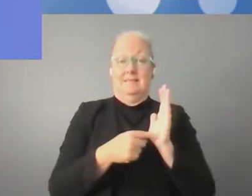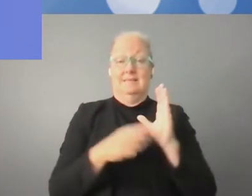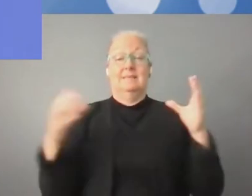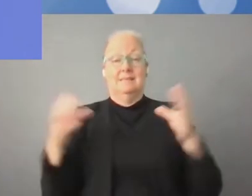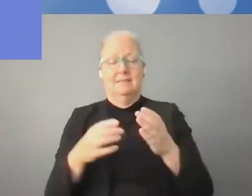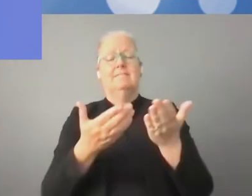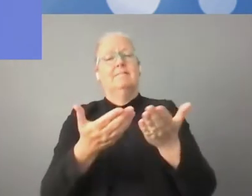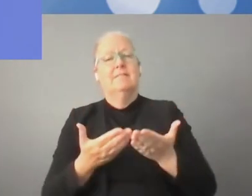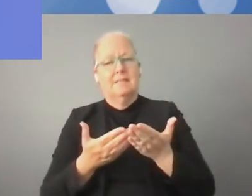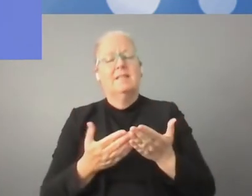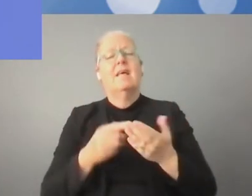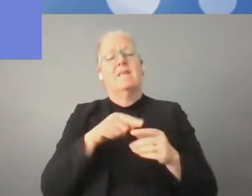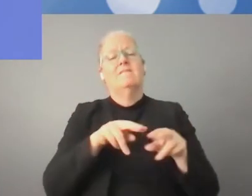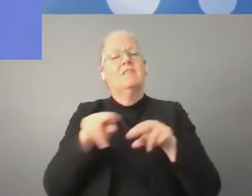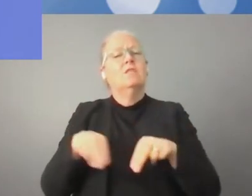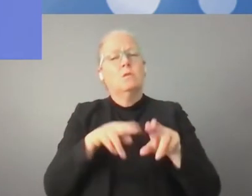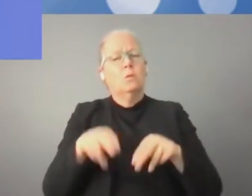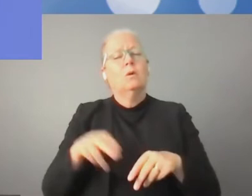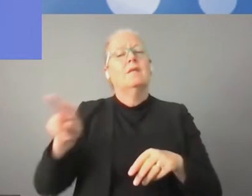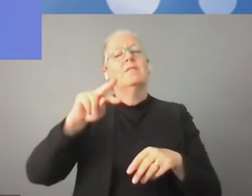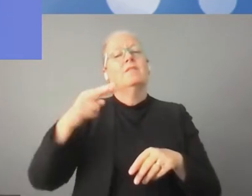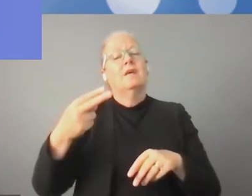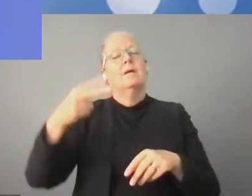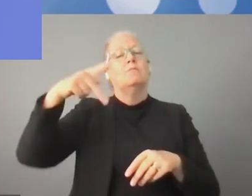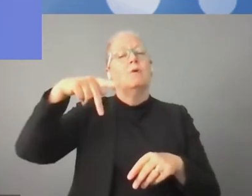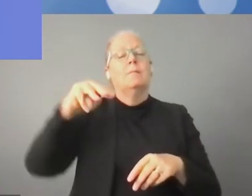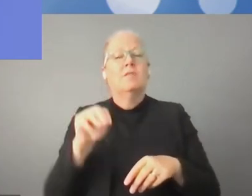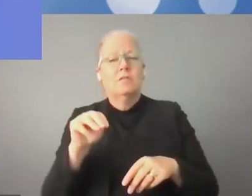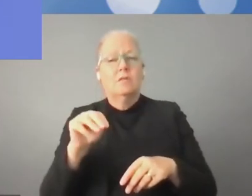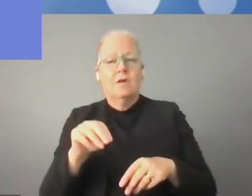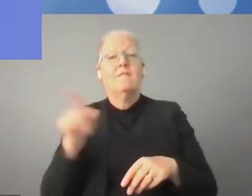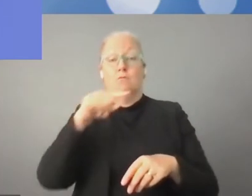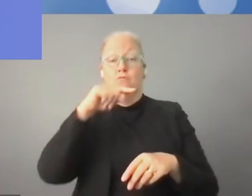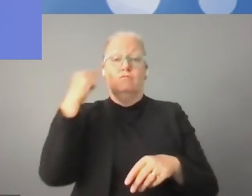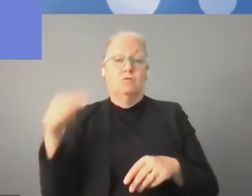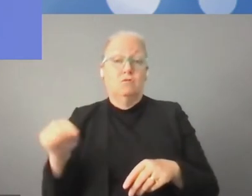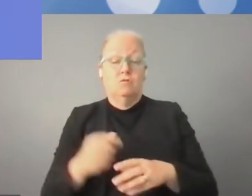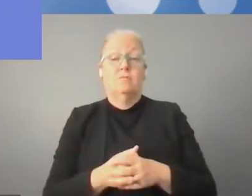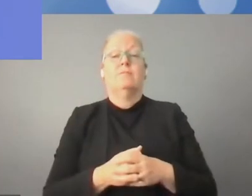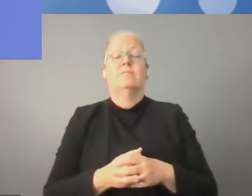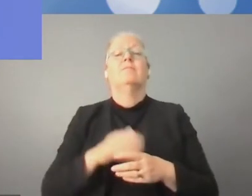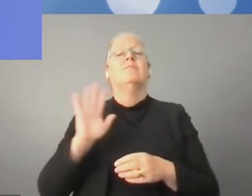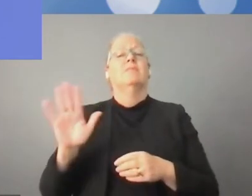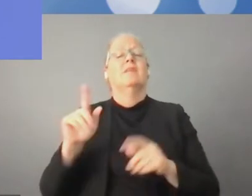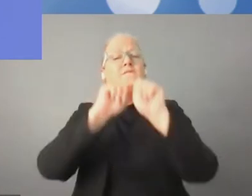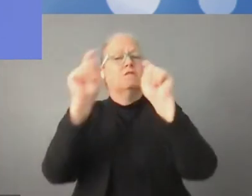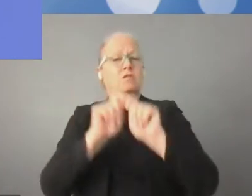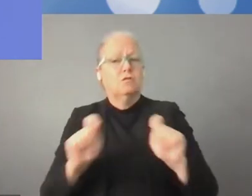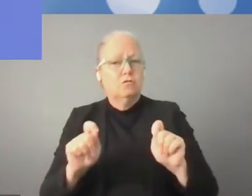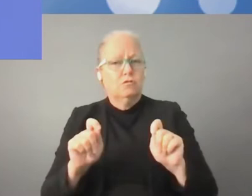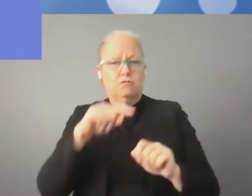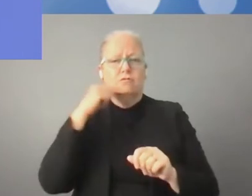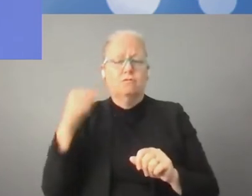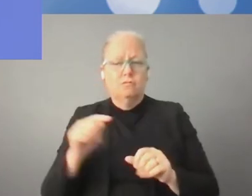video message from the deputy prime minister from russia russian federation so the are we